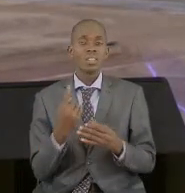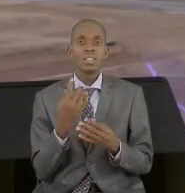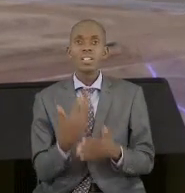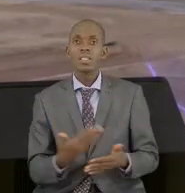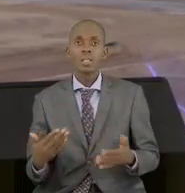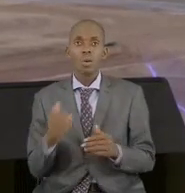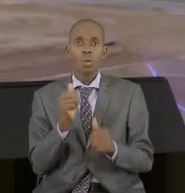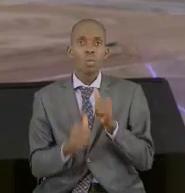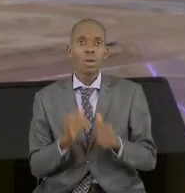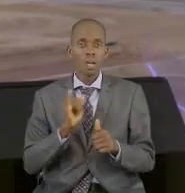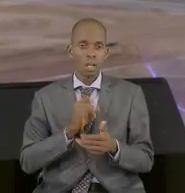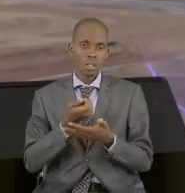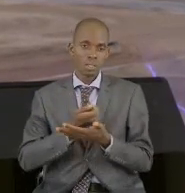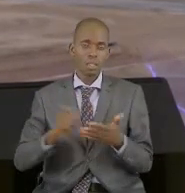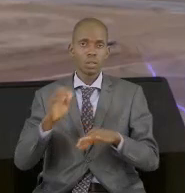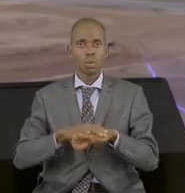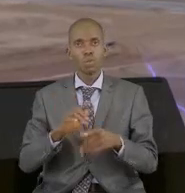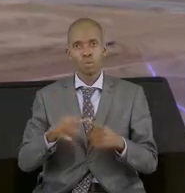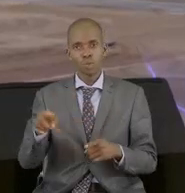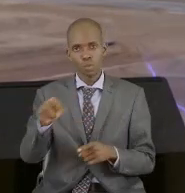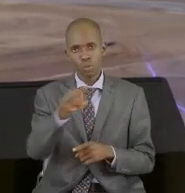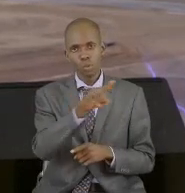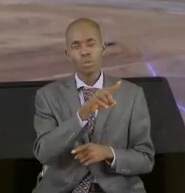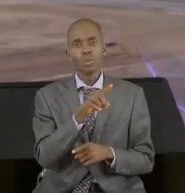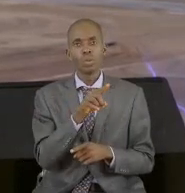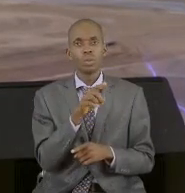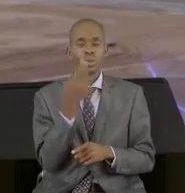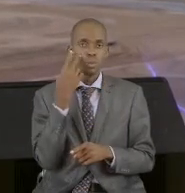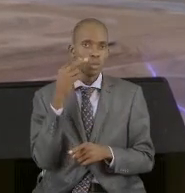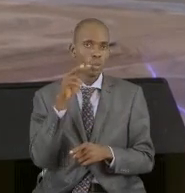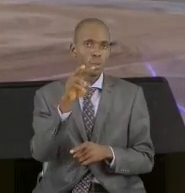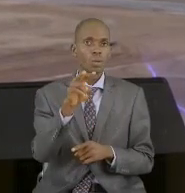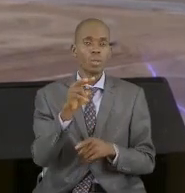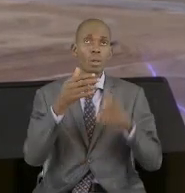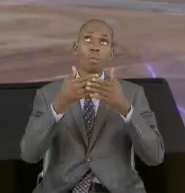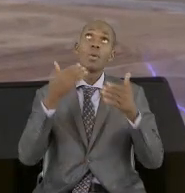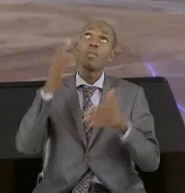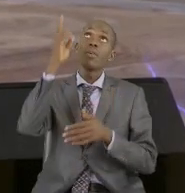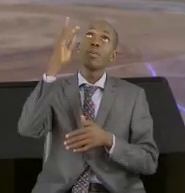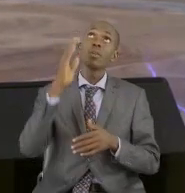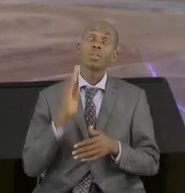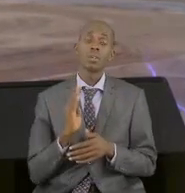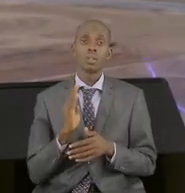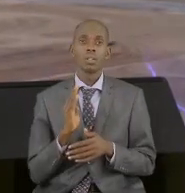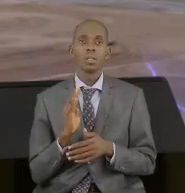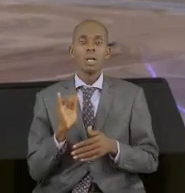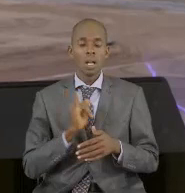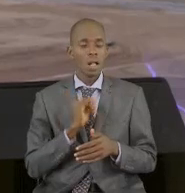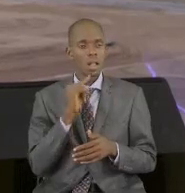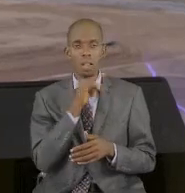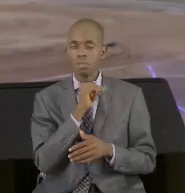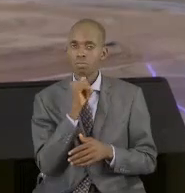I write unto you, behold, before God, I lie not.